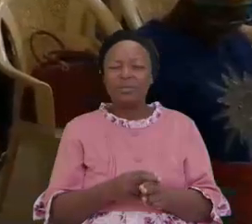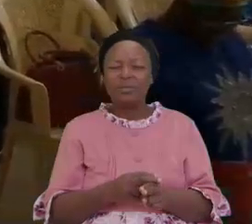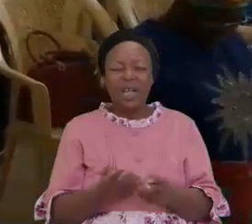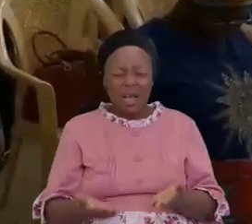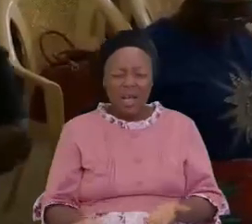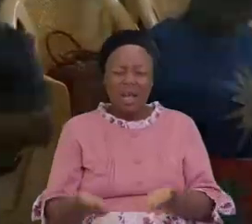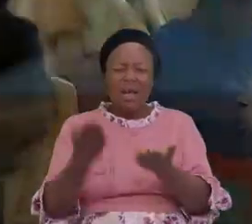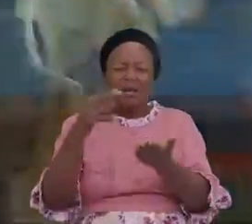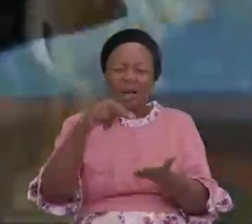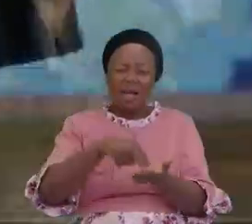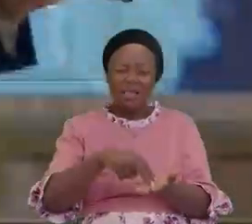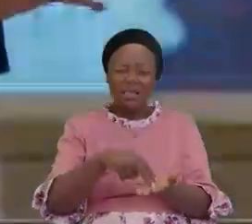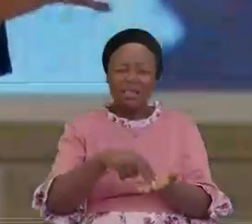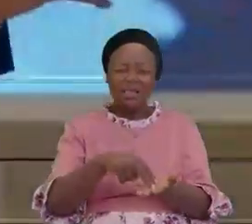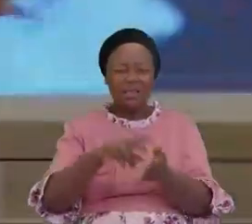Arise, go,